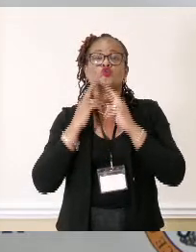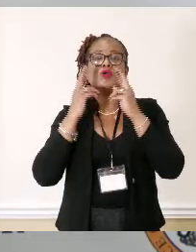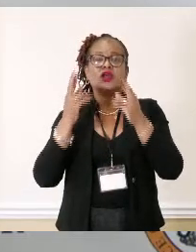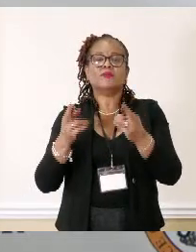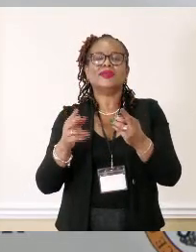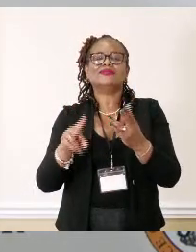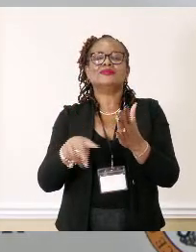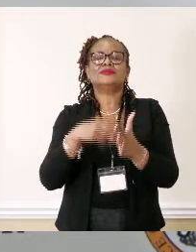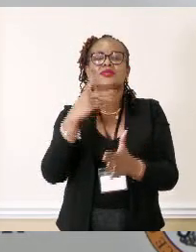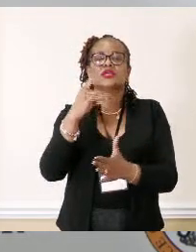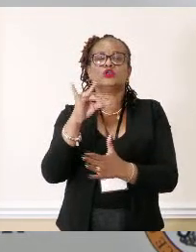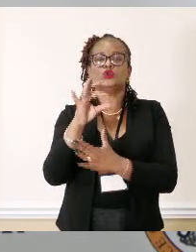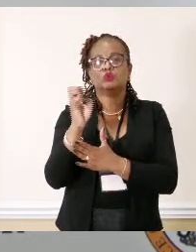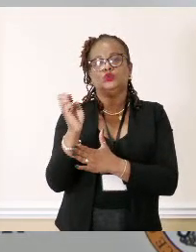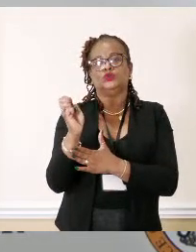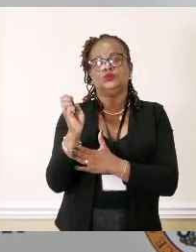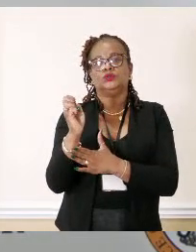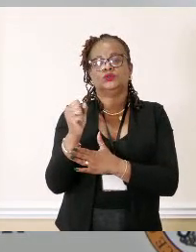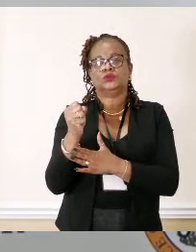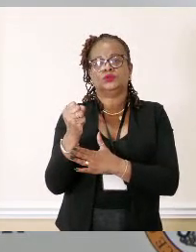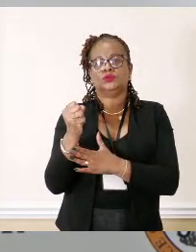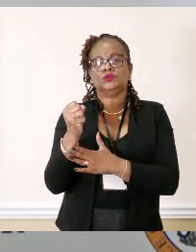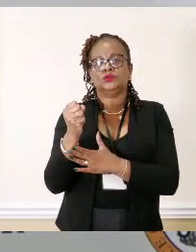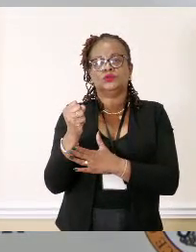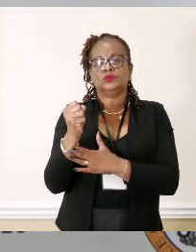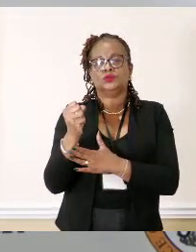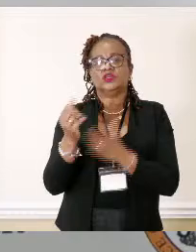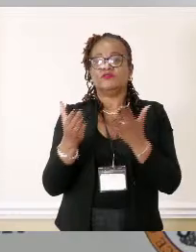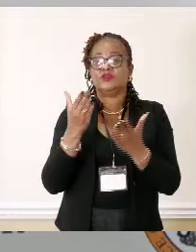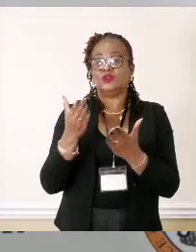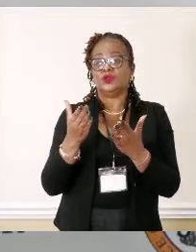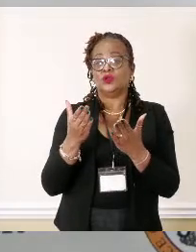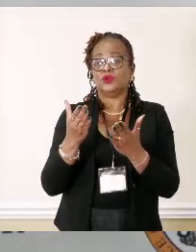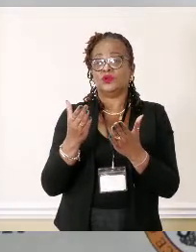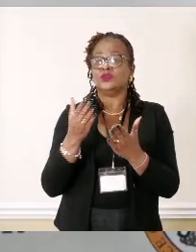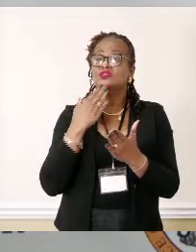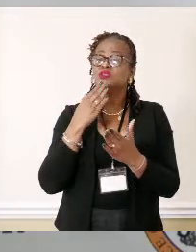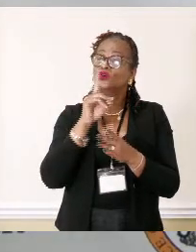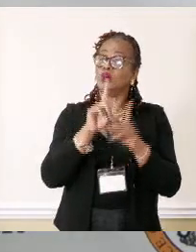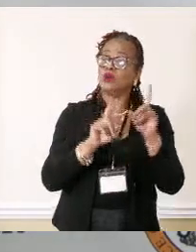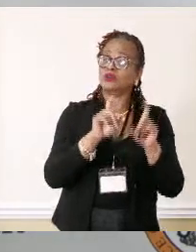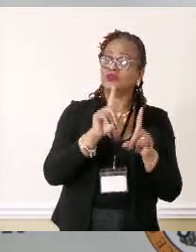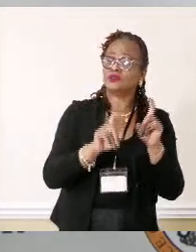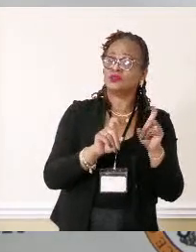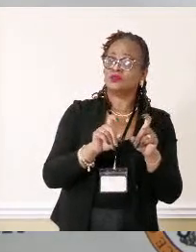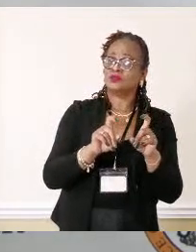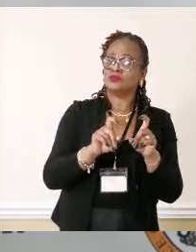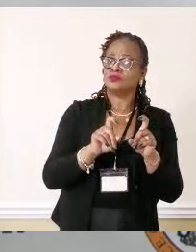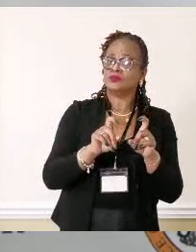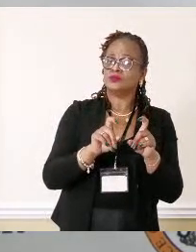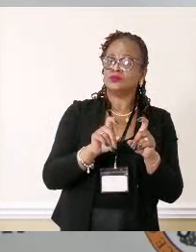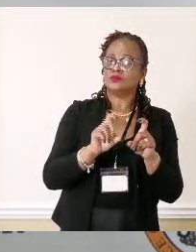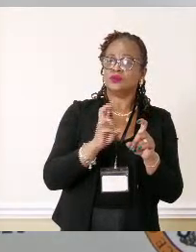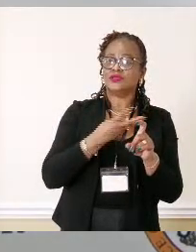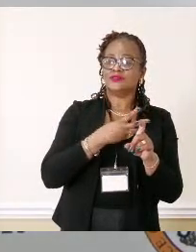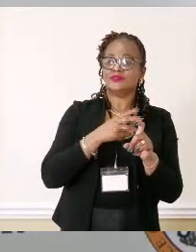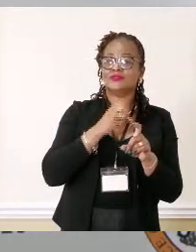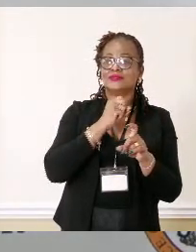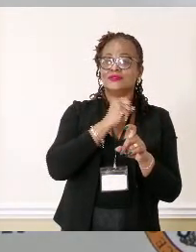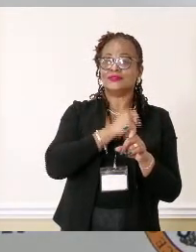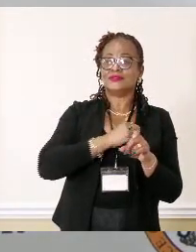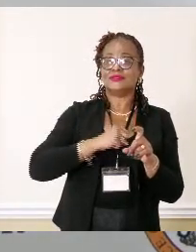second dose. Although, Ms. Cartwright, it's a very good question, because as the science